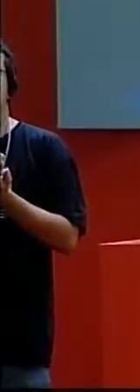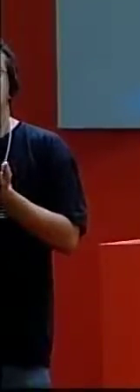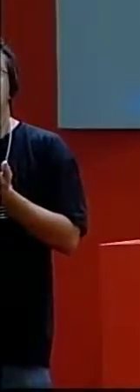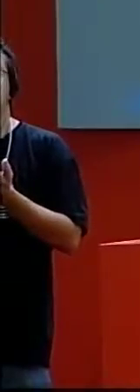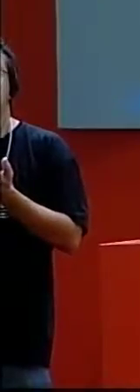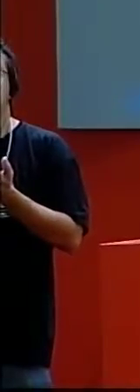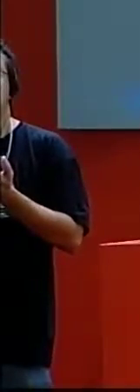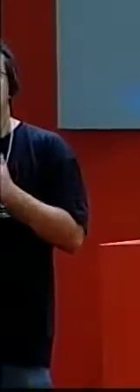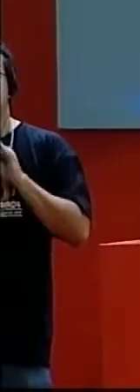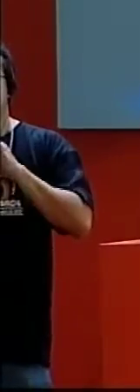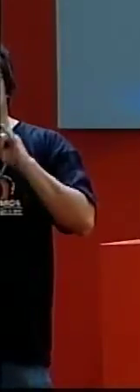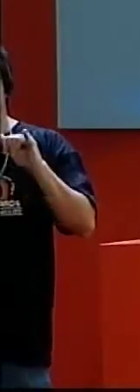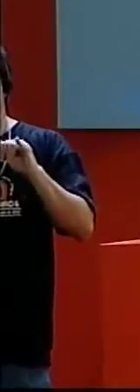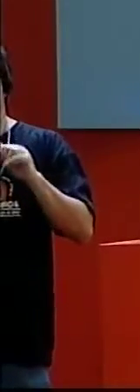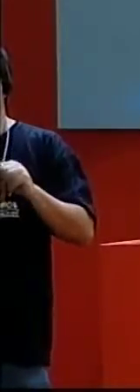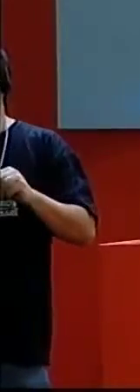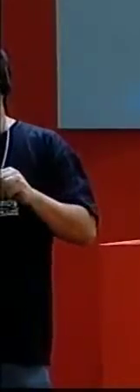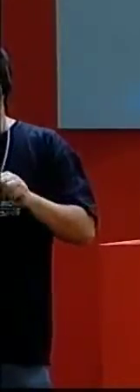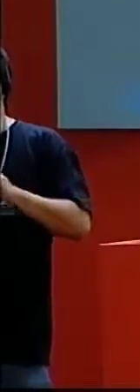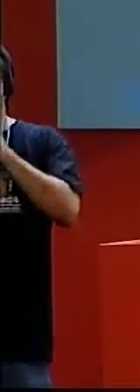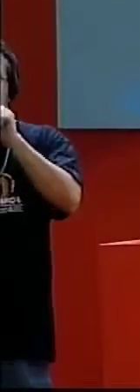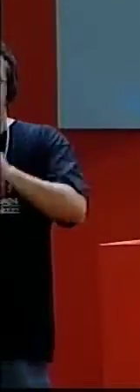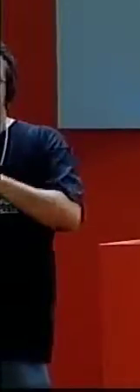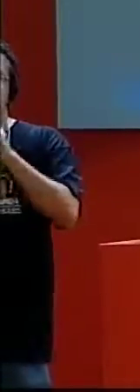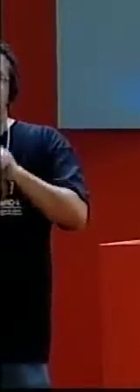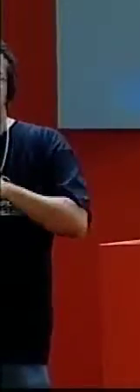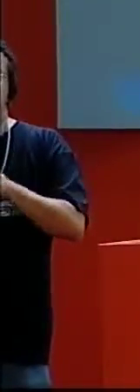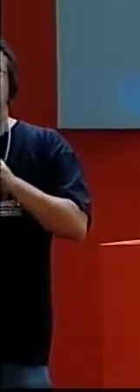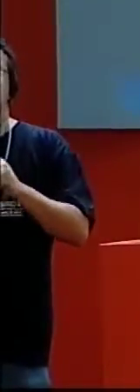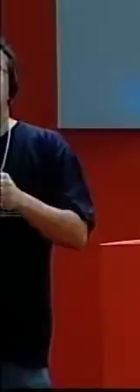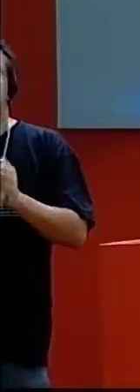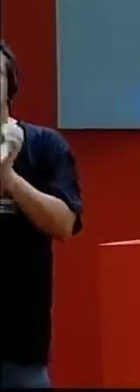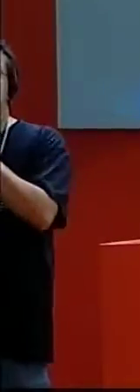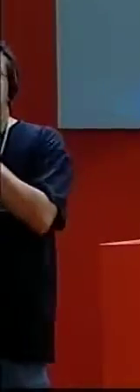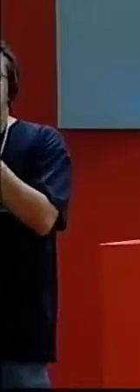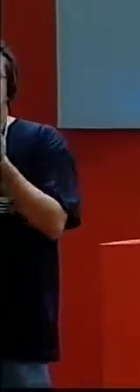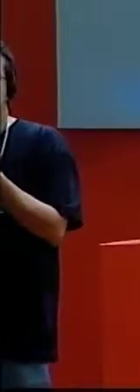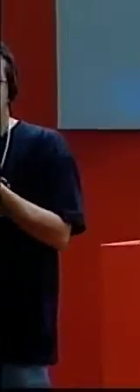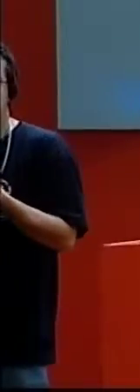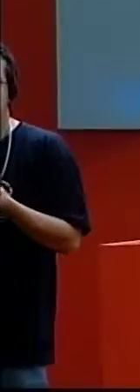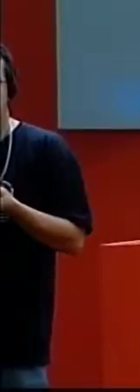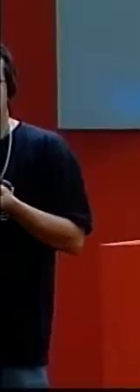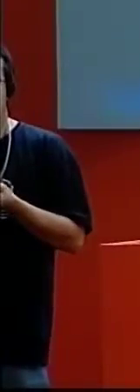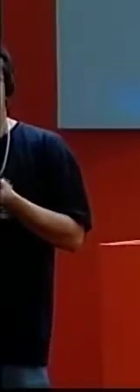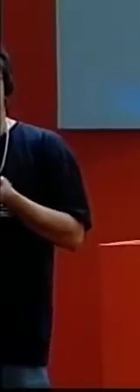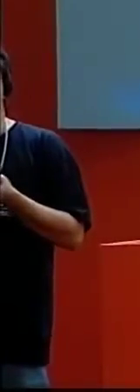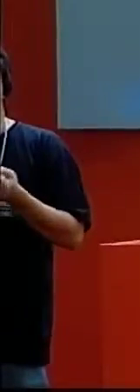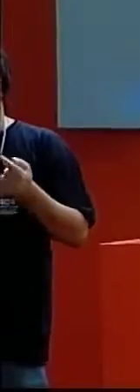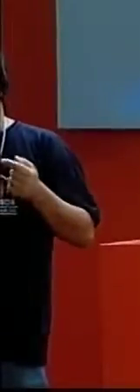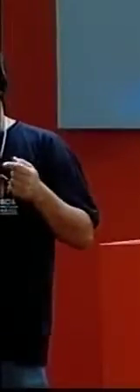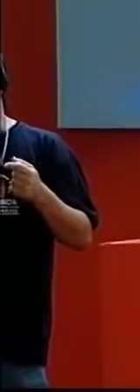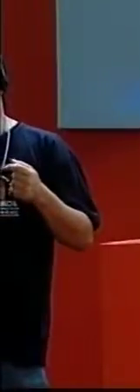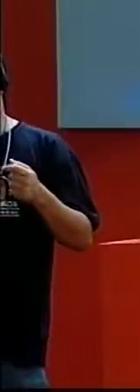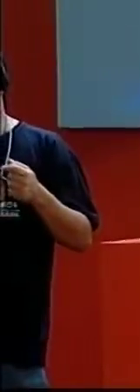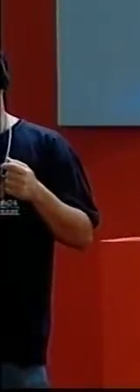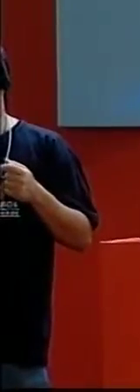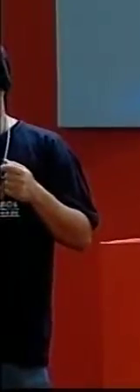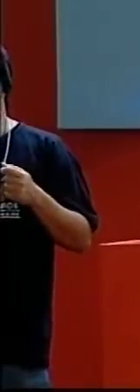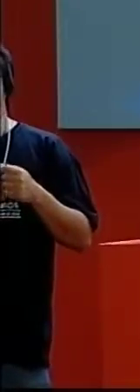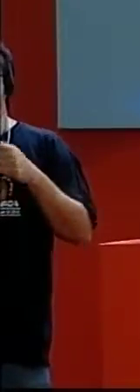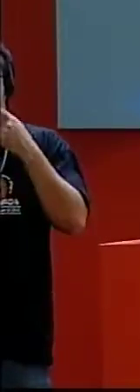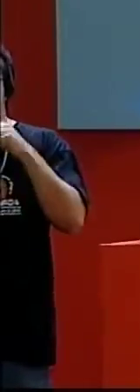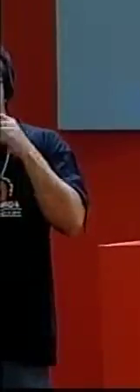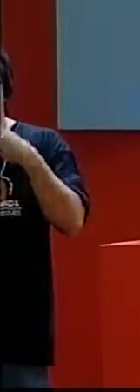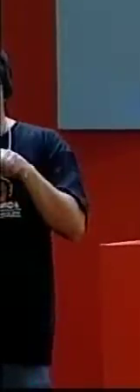Are saying we need system change, not climate change. So it is a very strong system critical